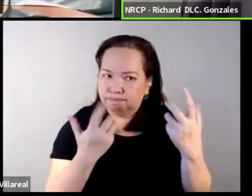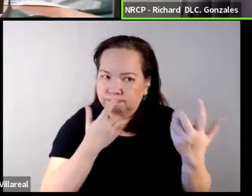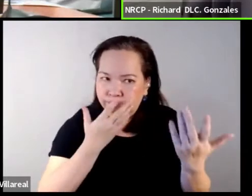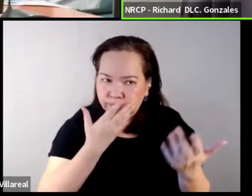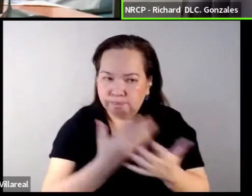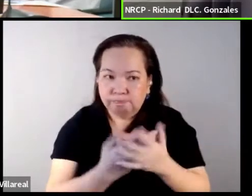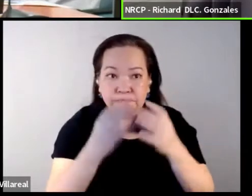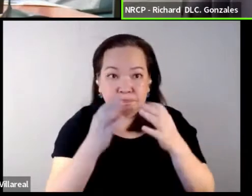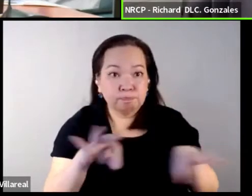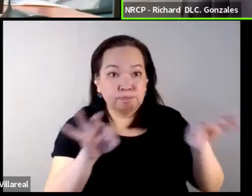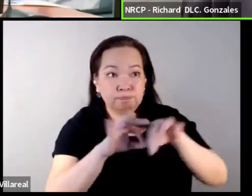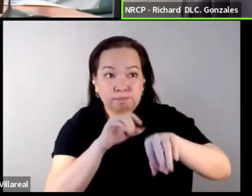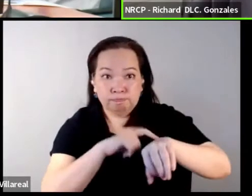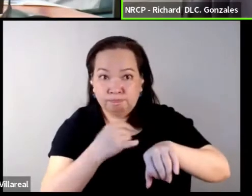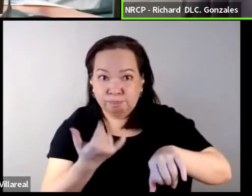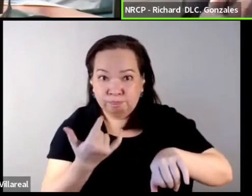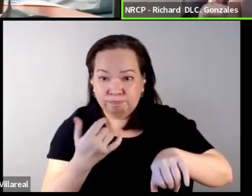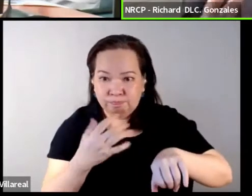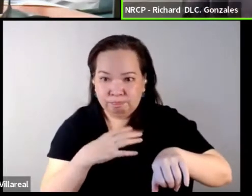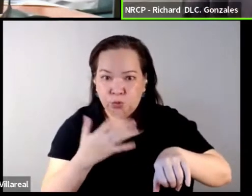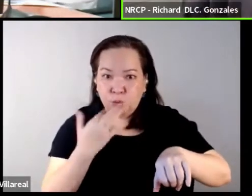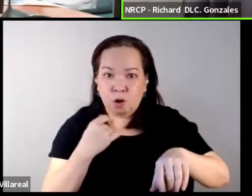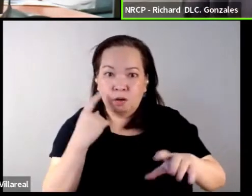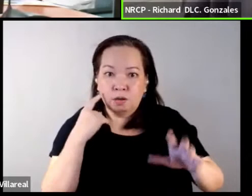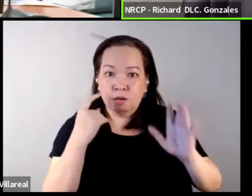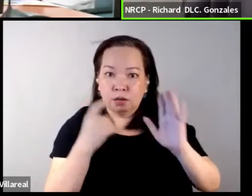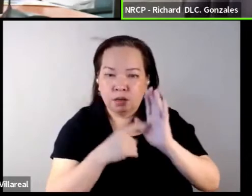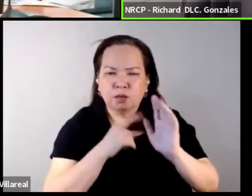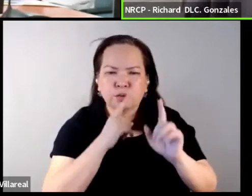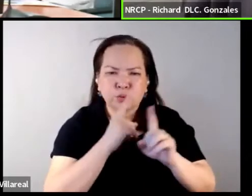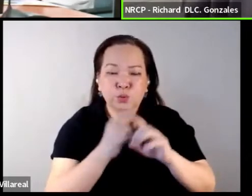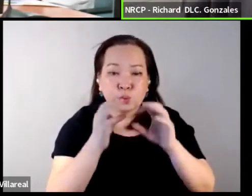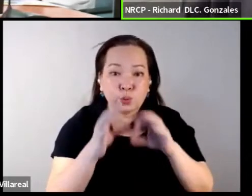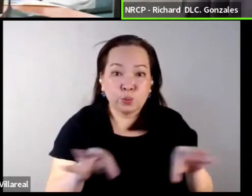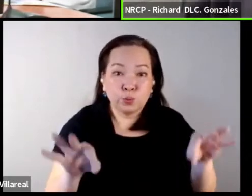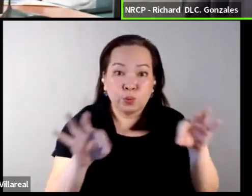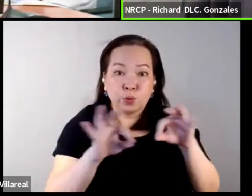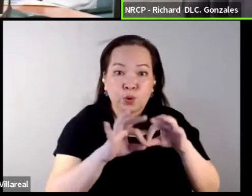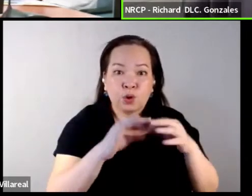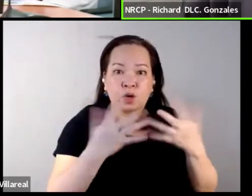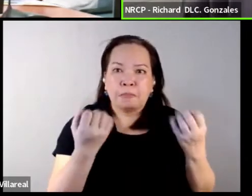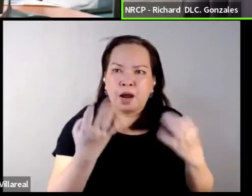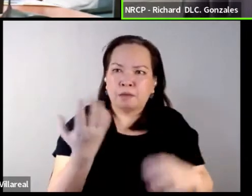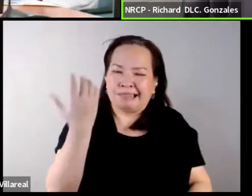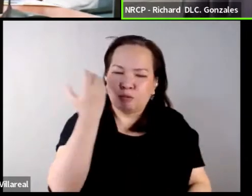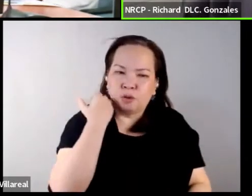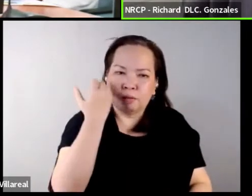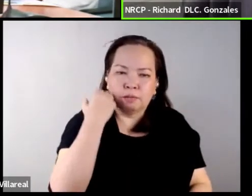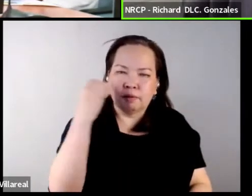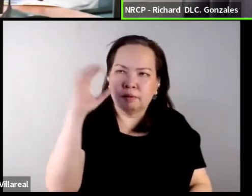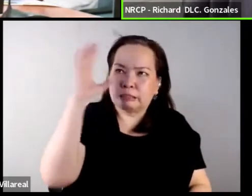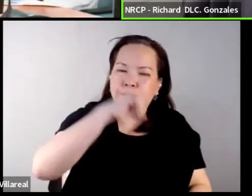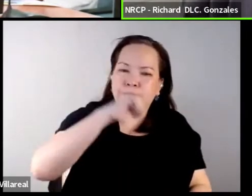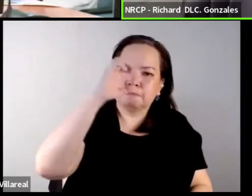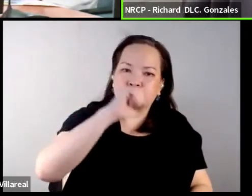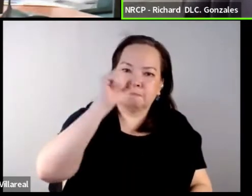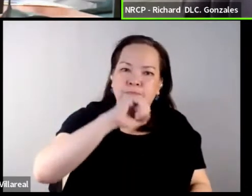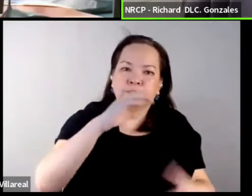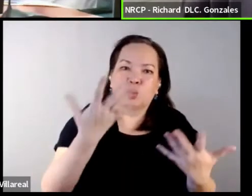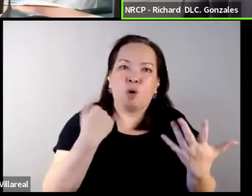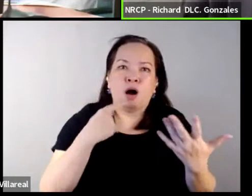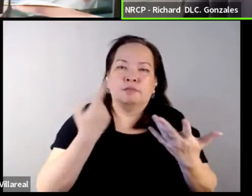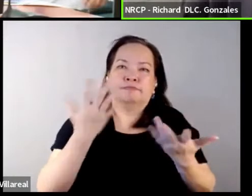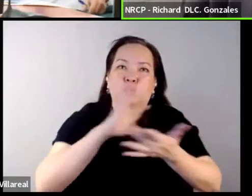the country because it recognizes the significant and extensive learning losses due to the school